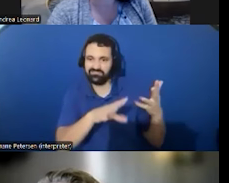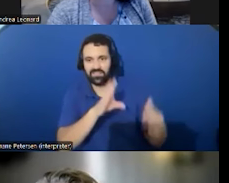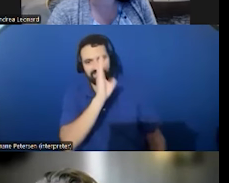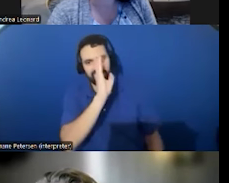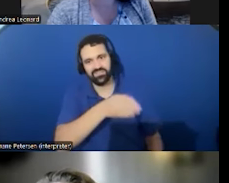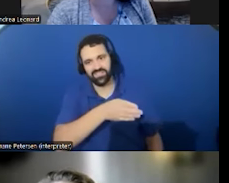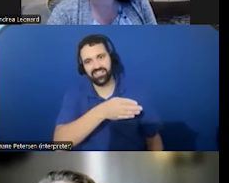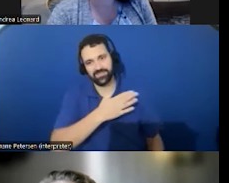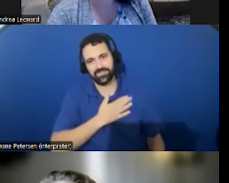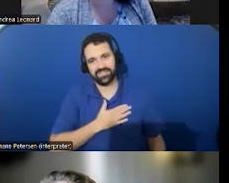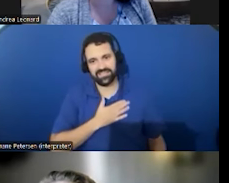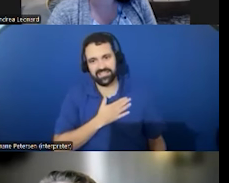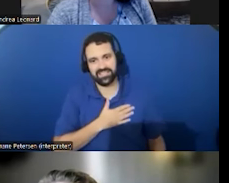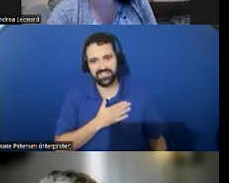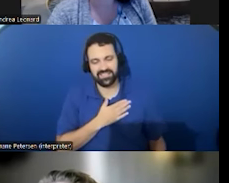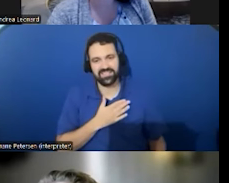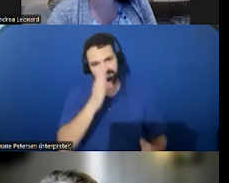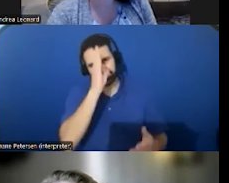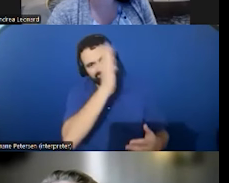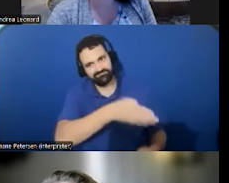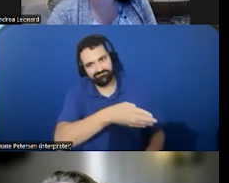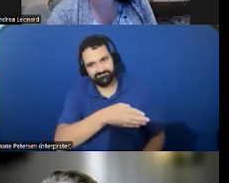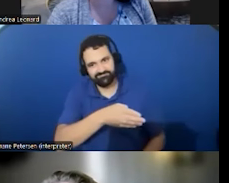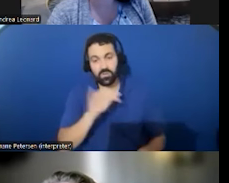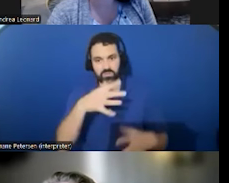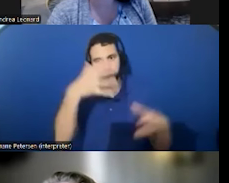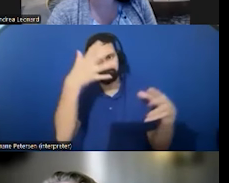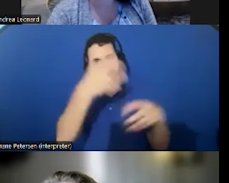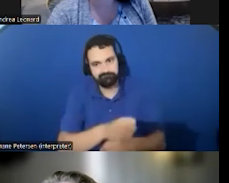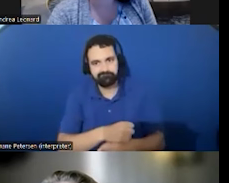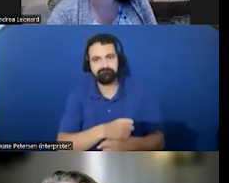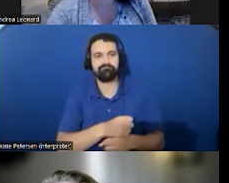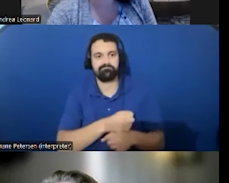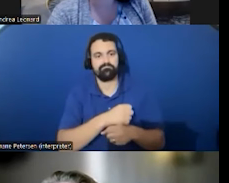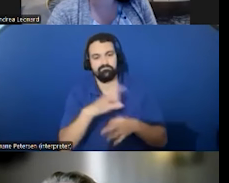straightforward and apparent and succinct too in what you're saying so